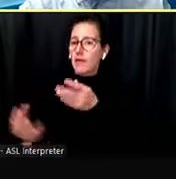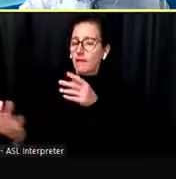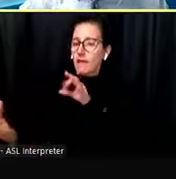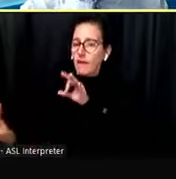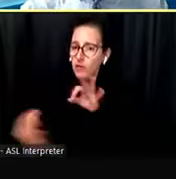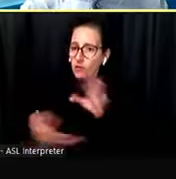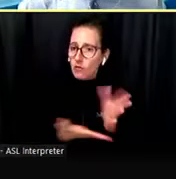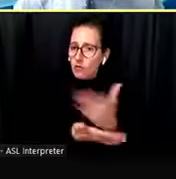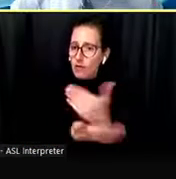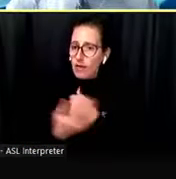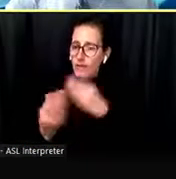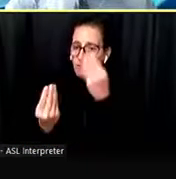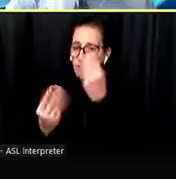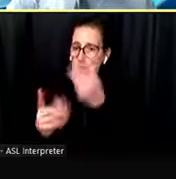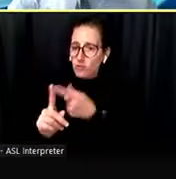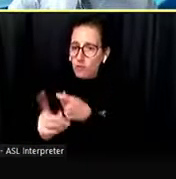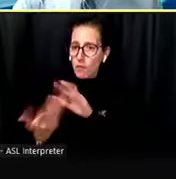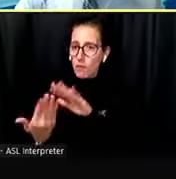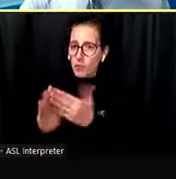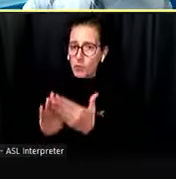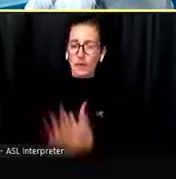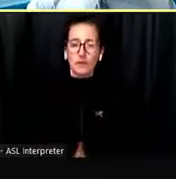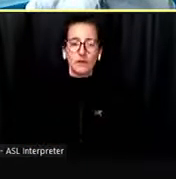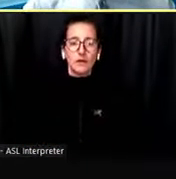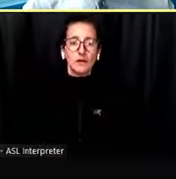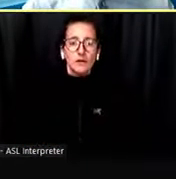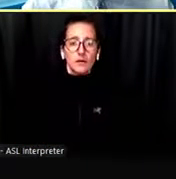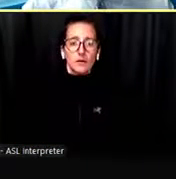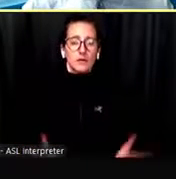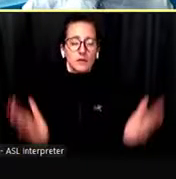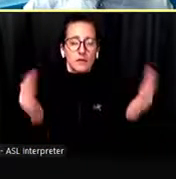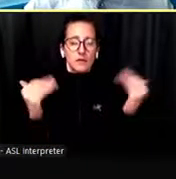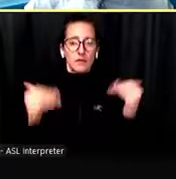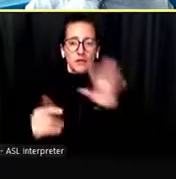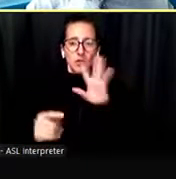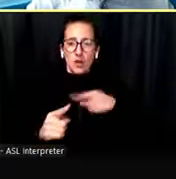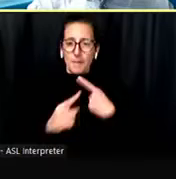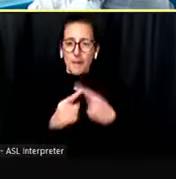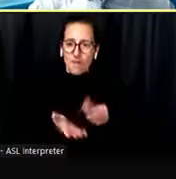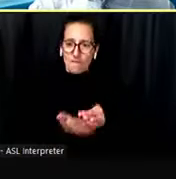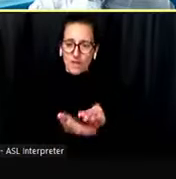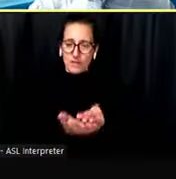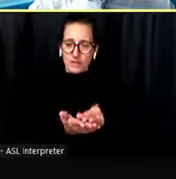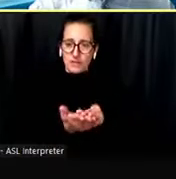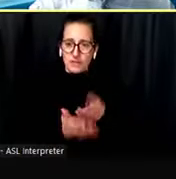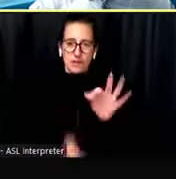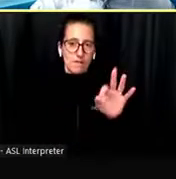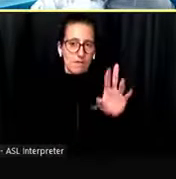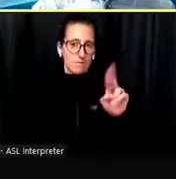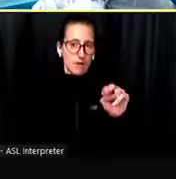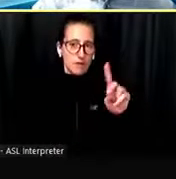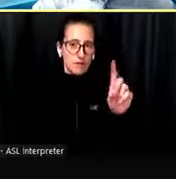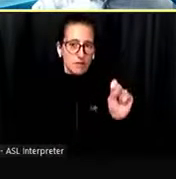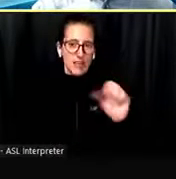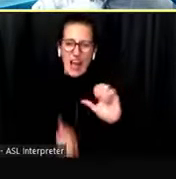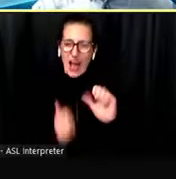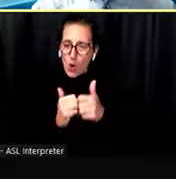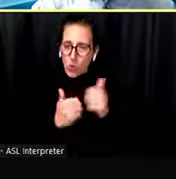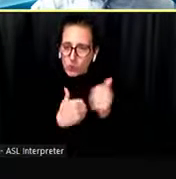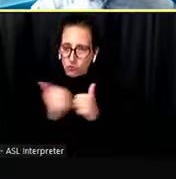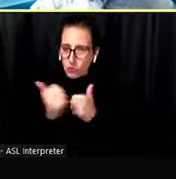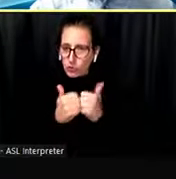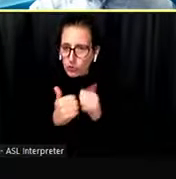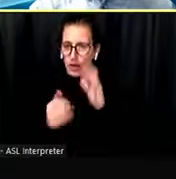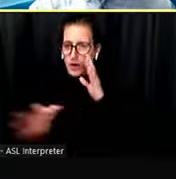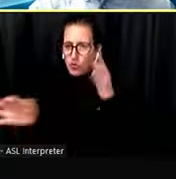is. And move on from the guidance, let's talk about the fund, is how do we structure it? So the county's first level